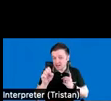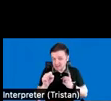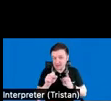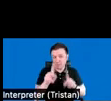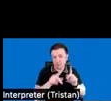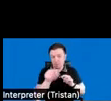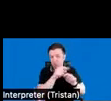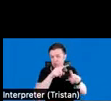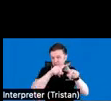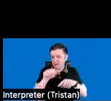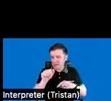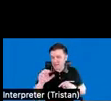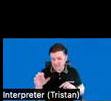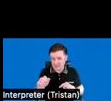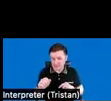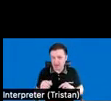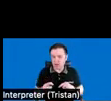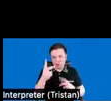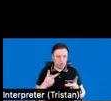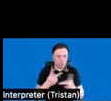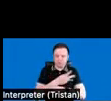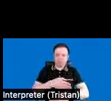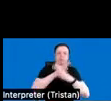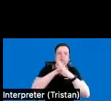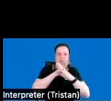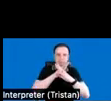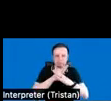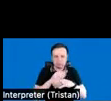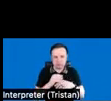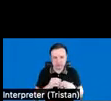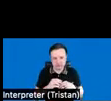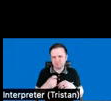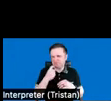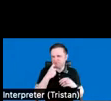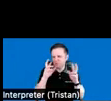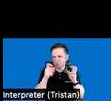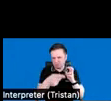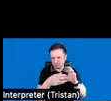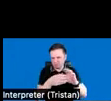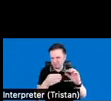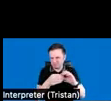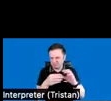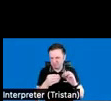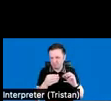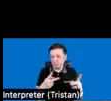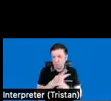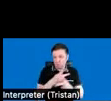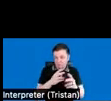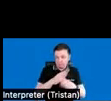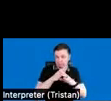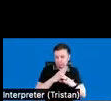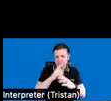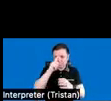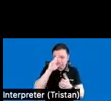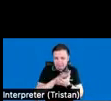rely on AAC one of the biggest barriers, as shown in this quote from the participant. The biggest barrier is belief and access. One